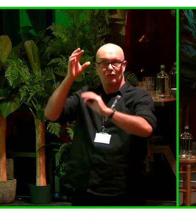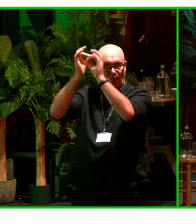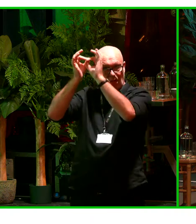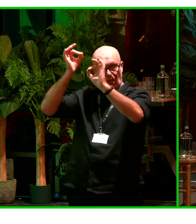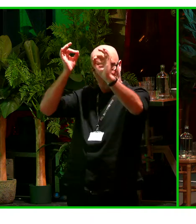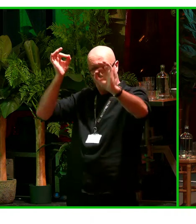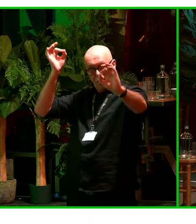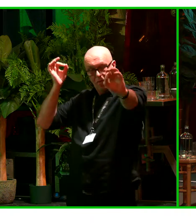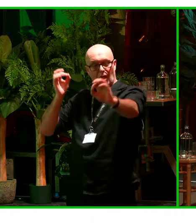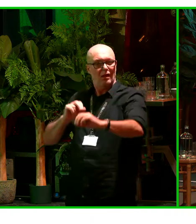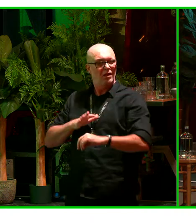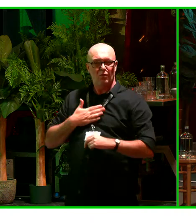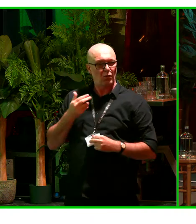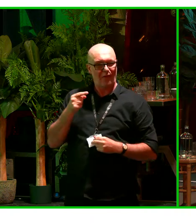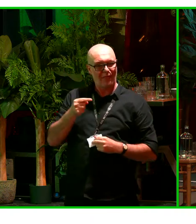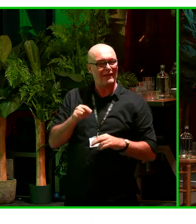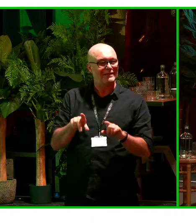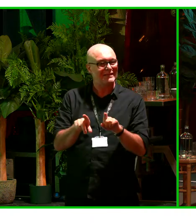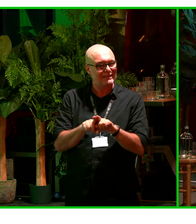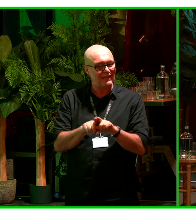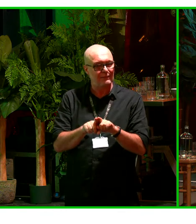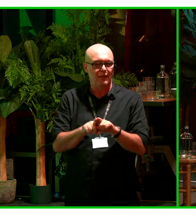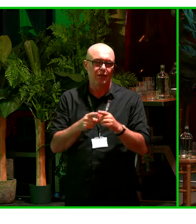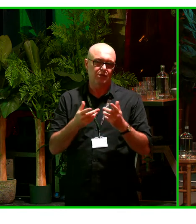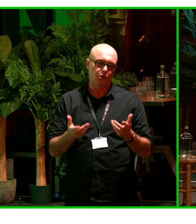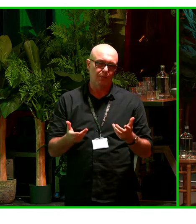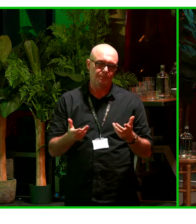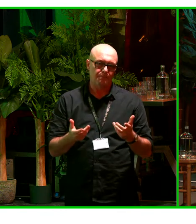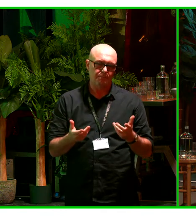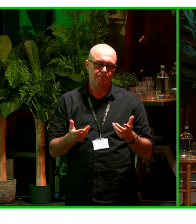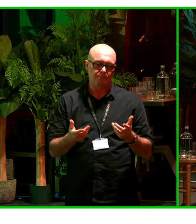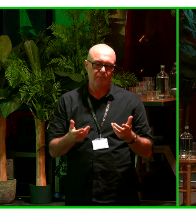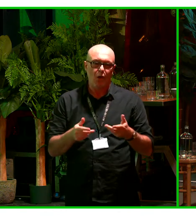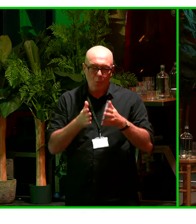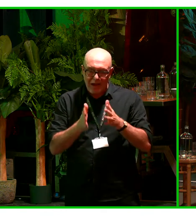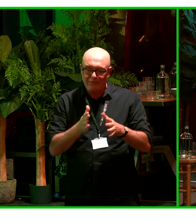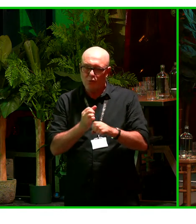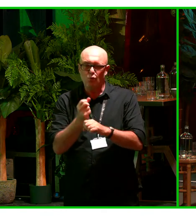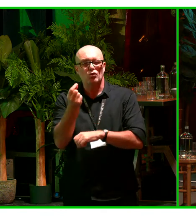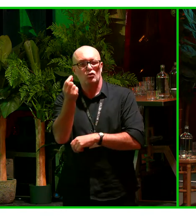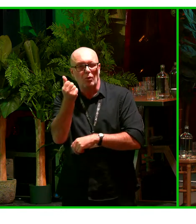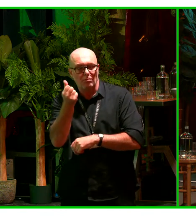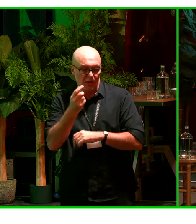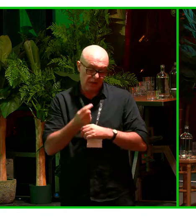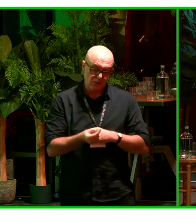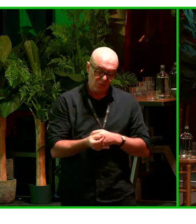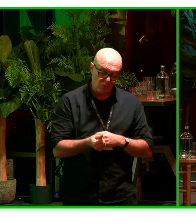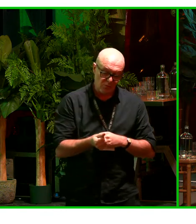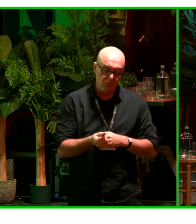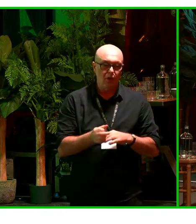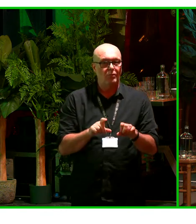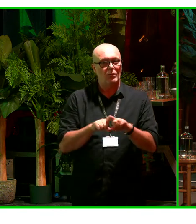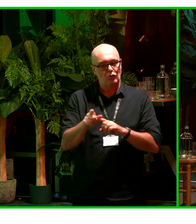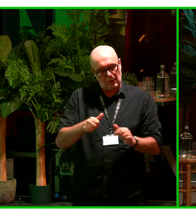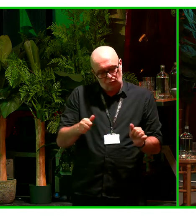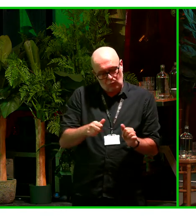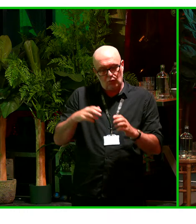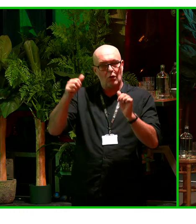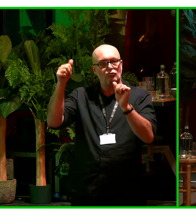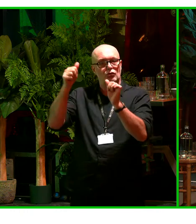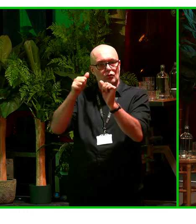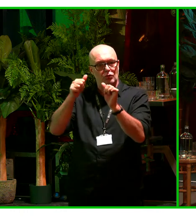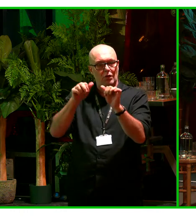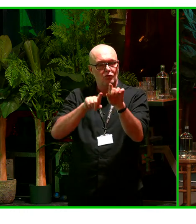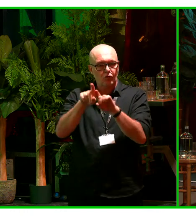to be able to accommodate all this additional demand. We're going to have to do some of that, but the more that we can use our